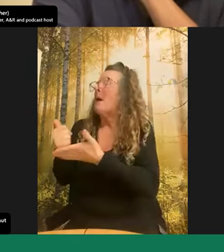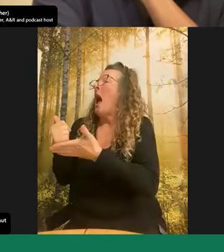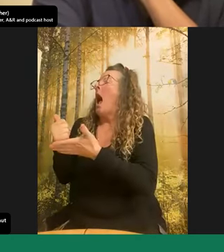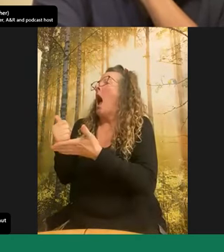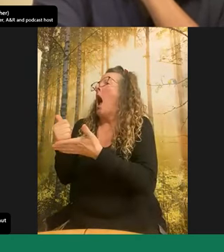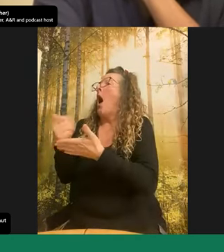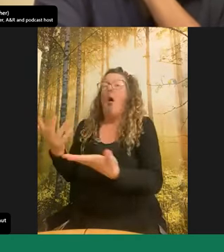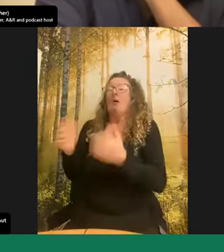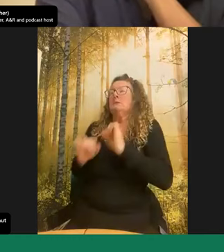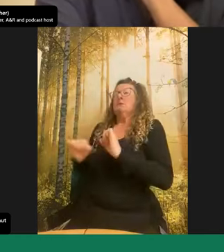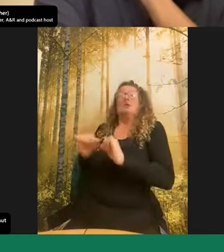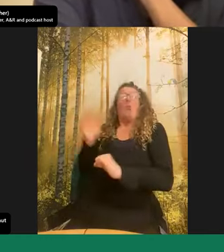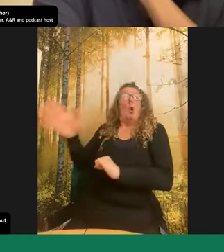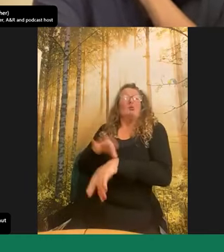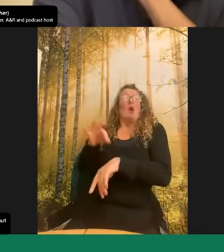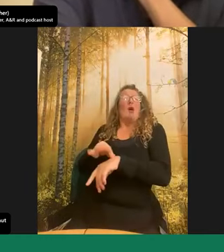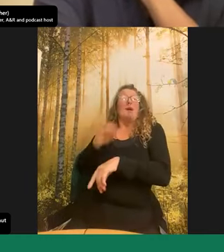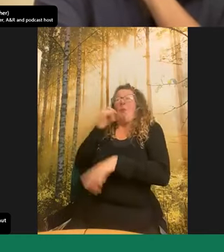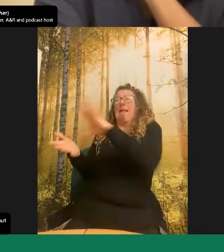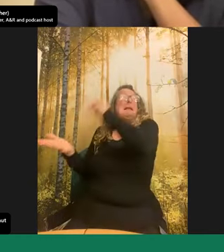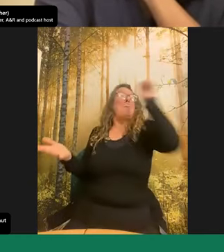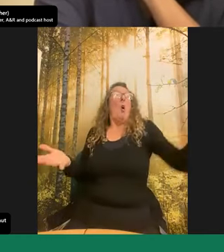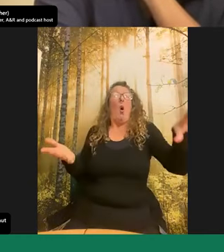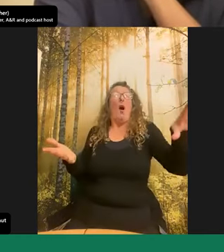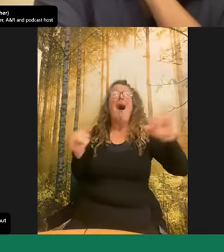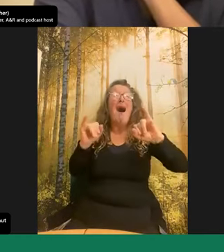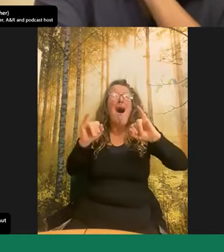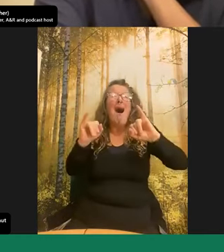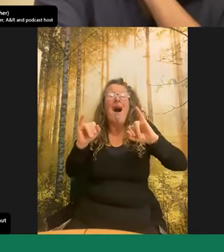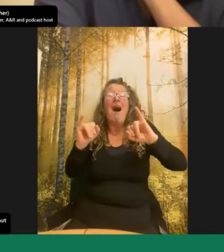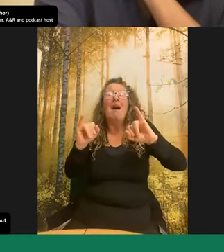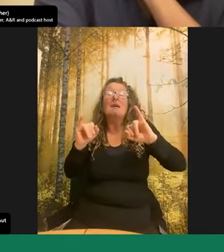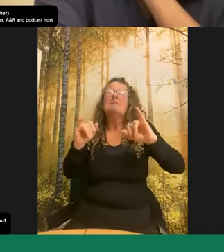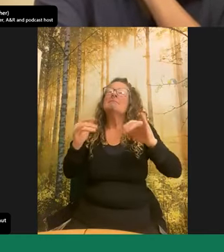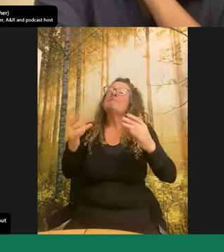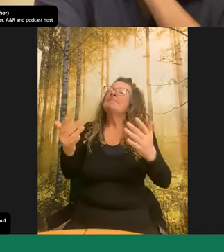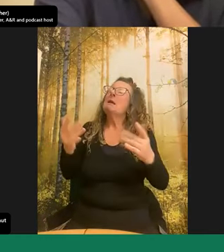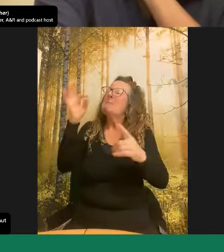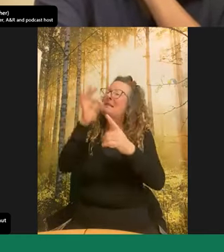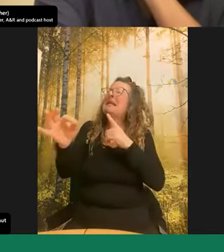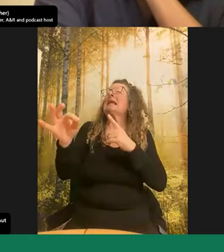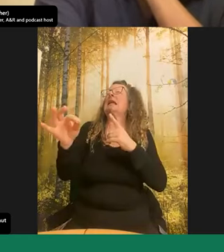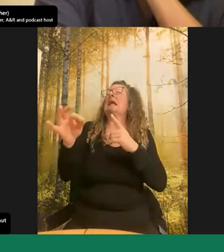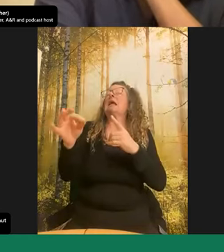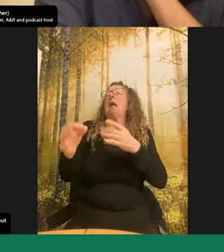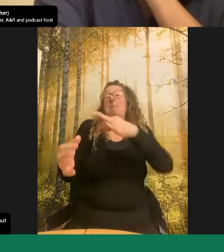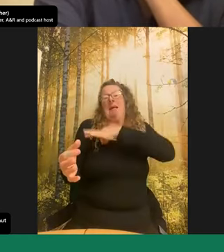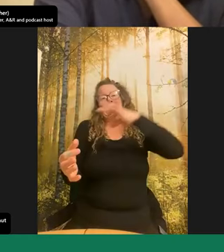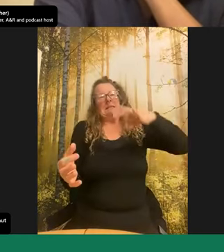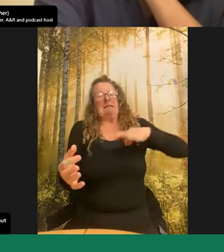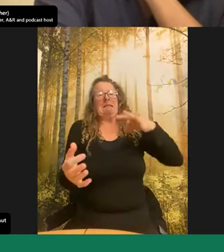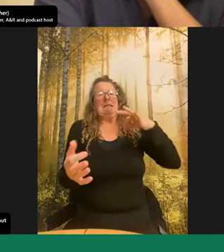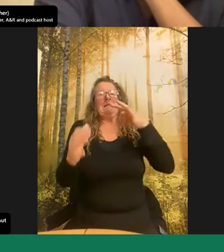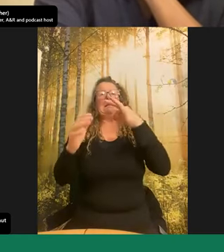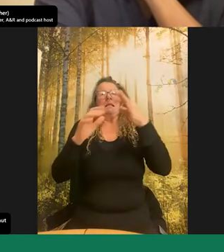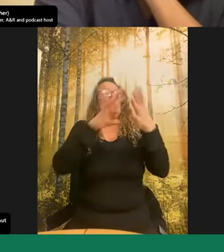to deportation, which is another whole other tragedy. But particularly this locking up of medicines which have been effectively